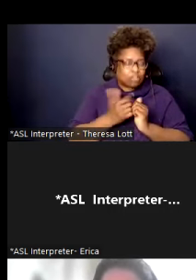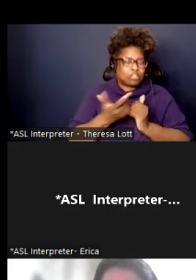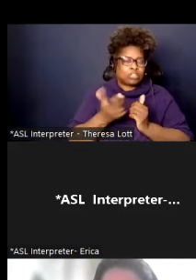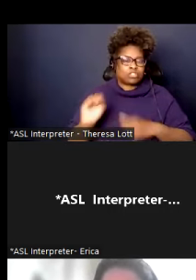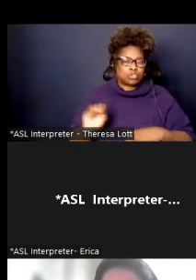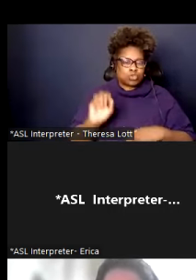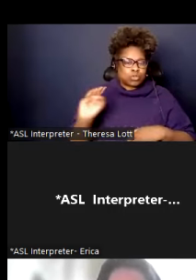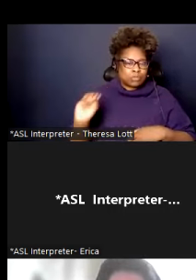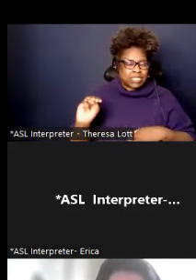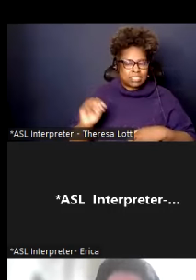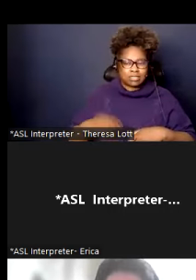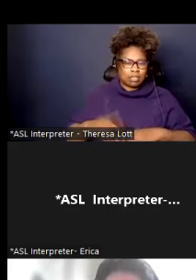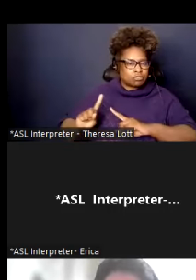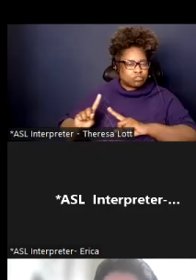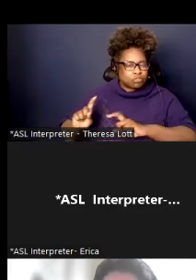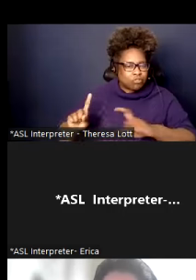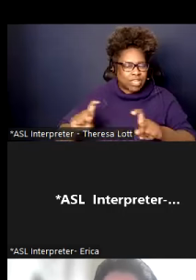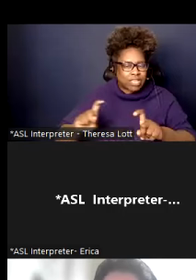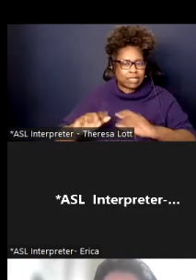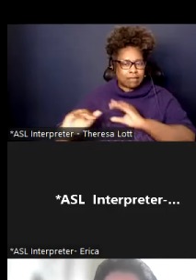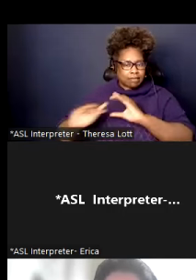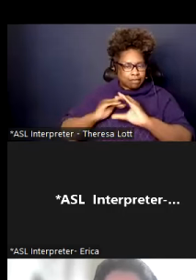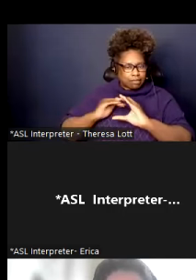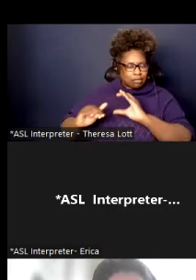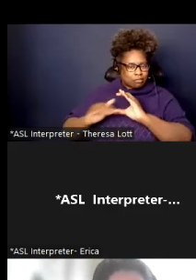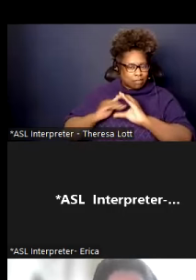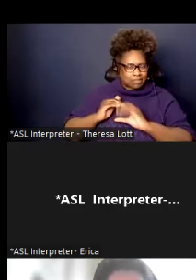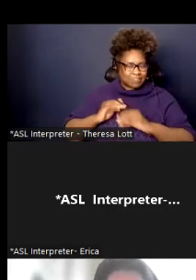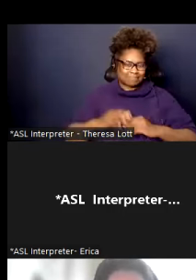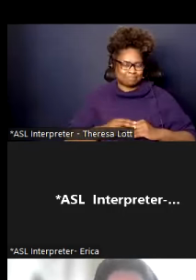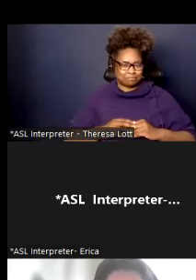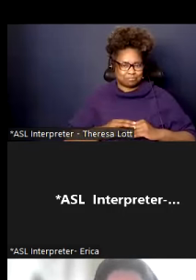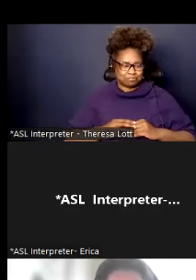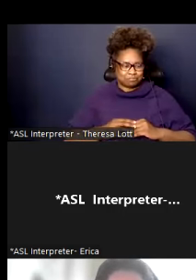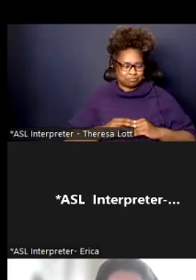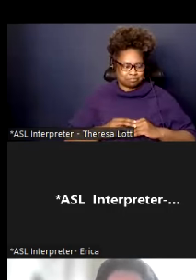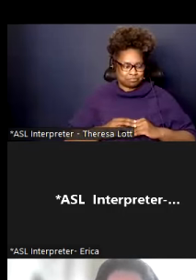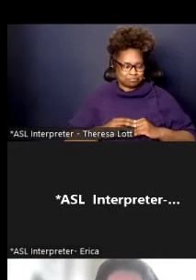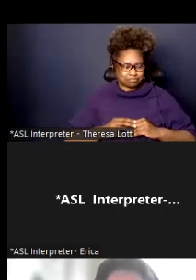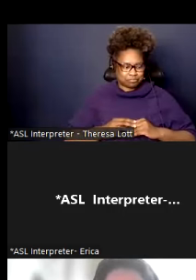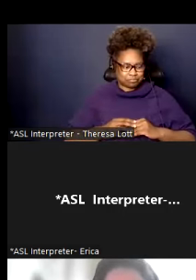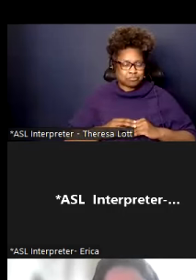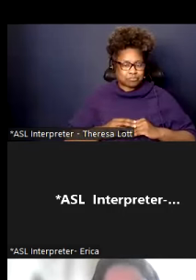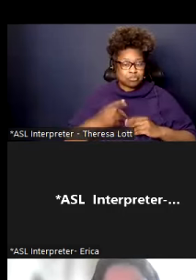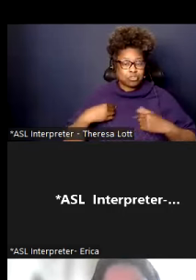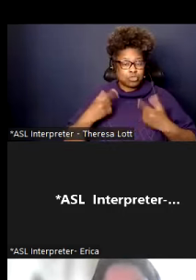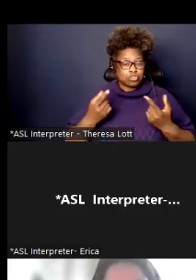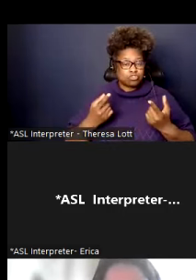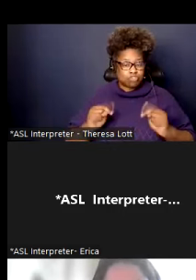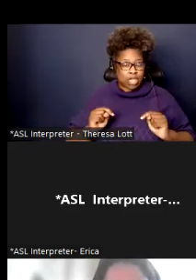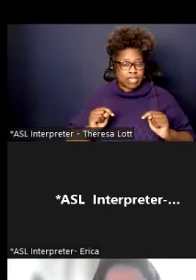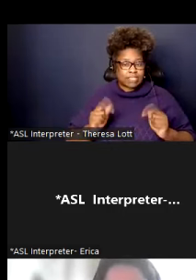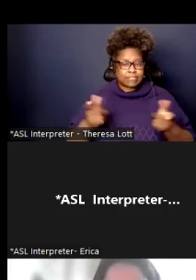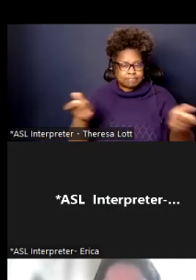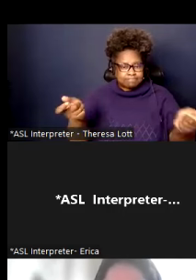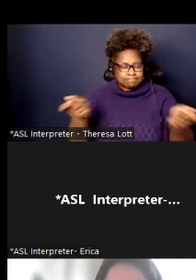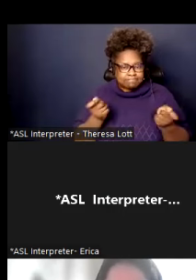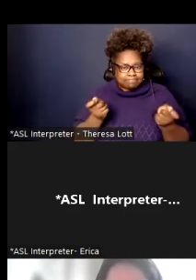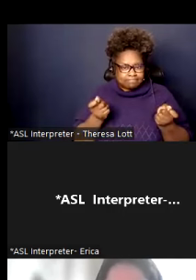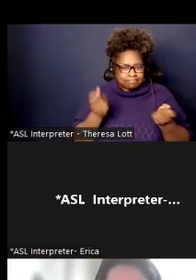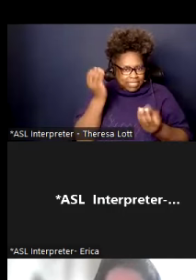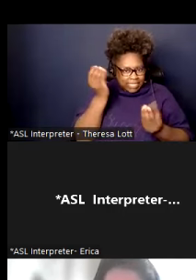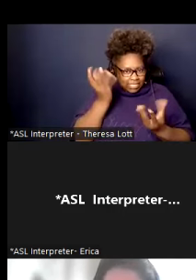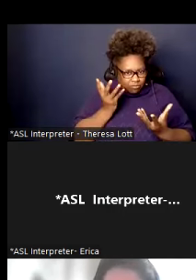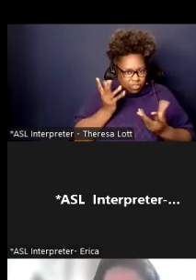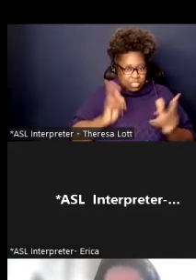and emails that were sent to us. As much as we're doing to try and get input from the people who live, work, and